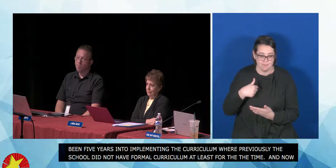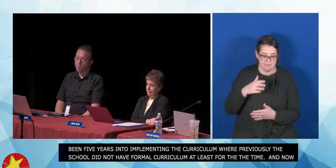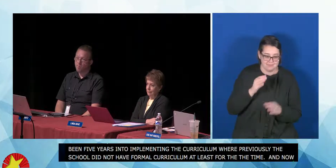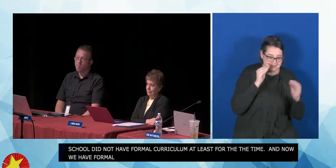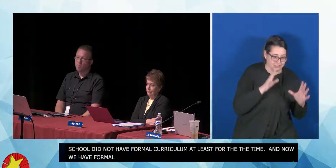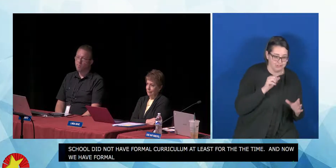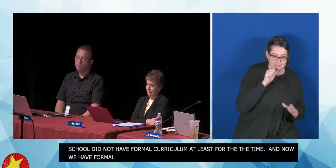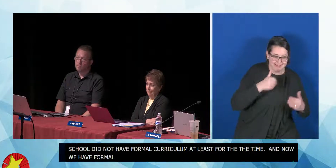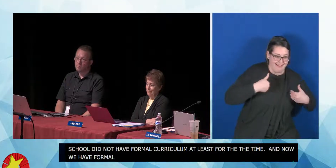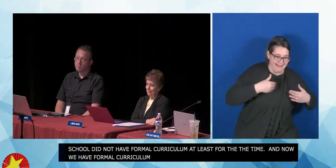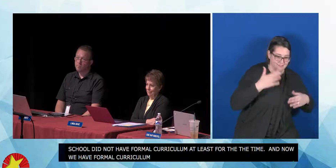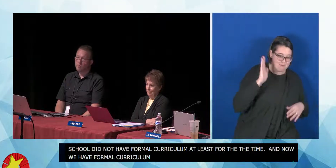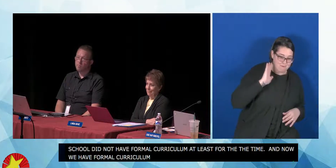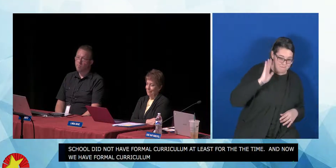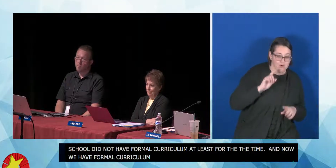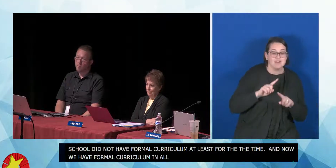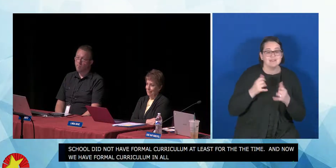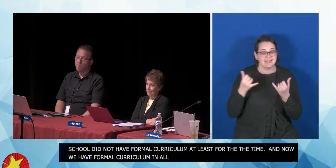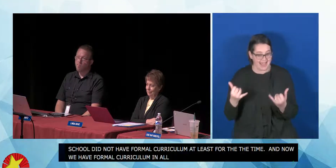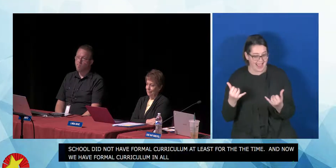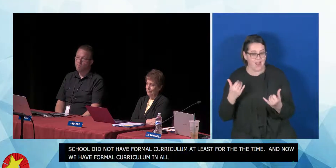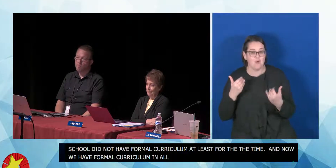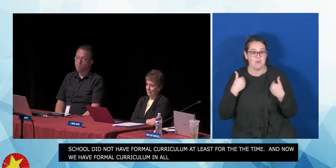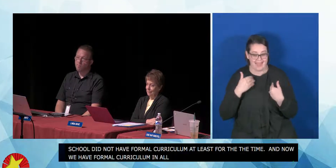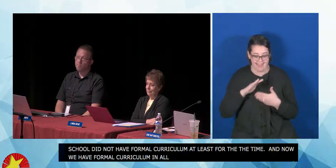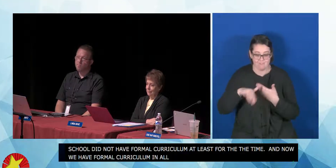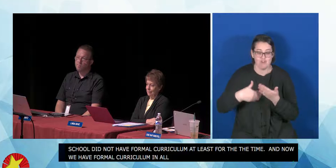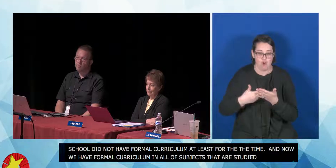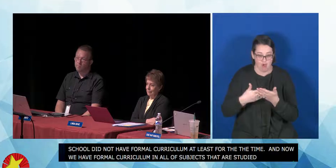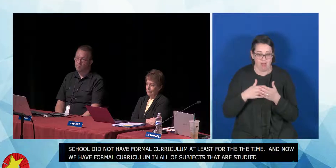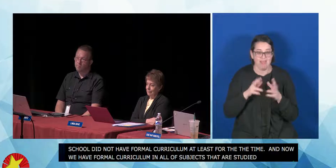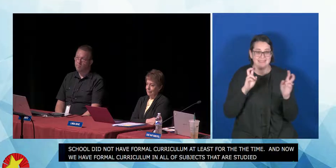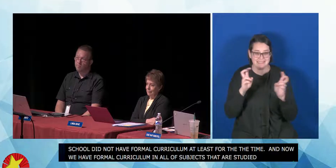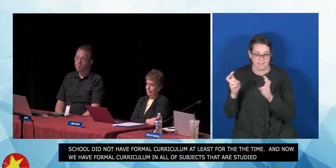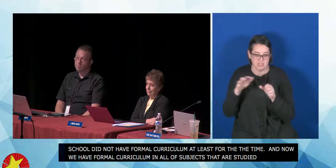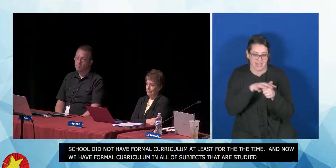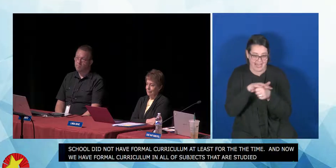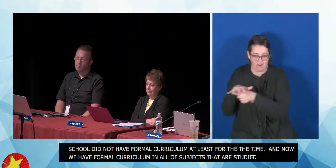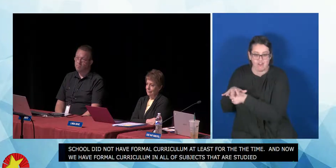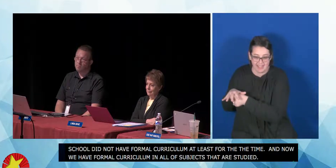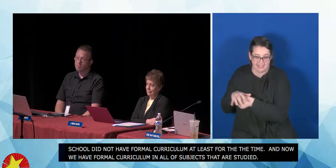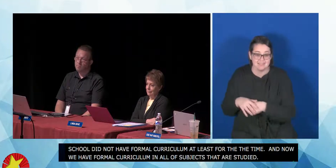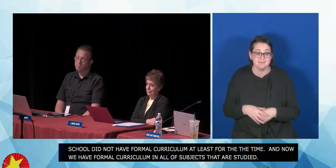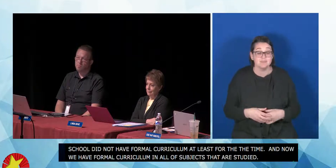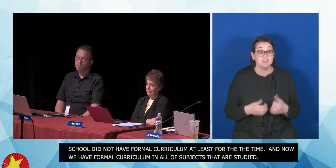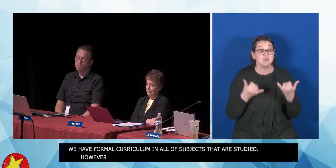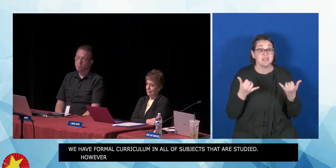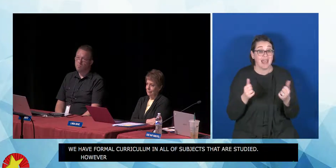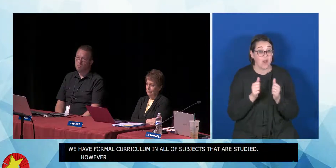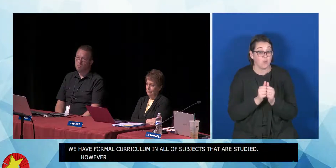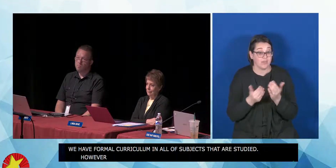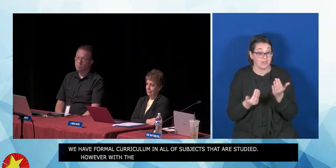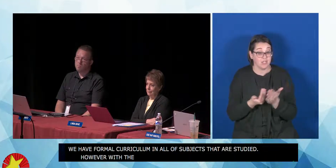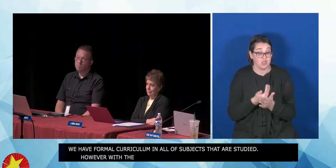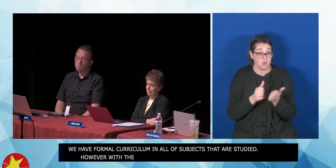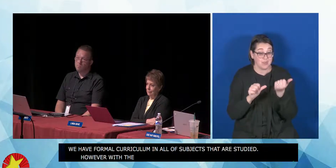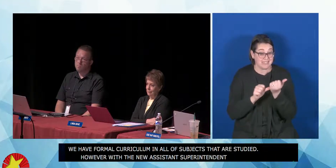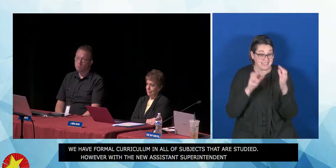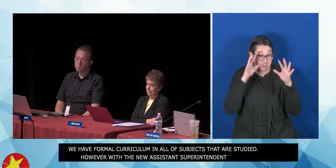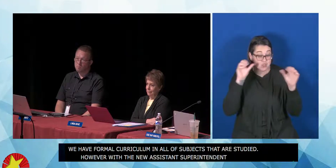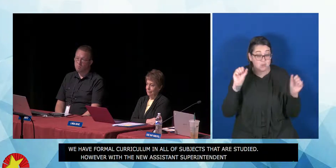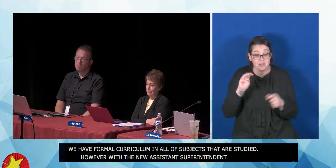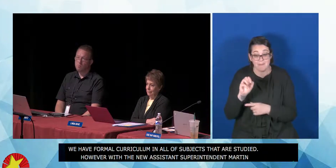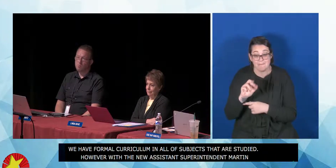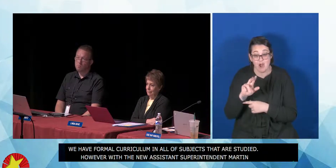the subject areas. So with the new Assistant Superintendent Martin, you will have the opportunity